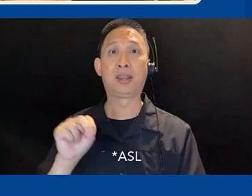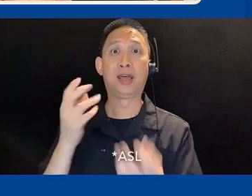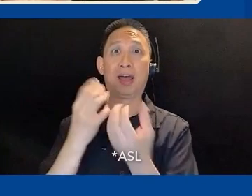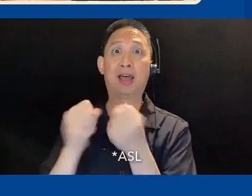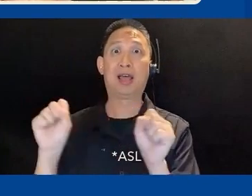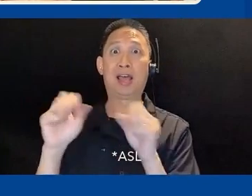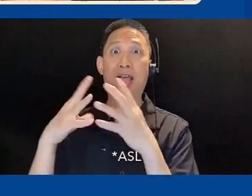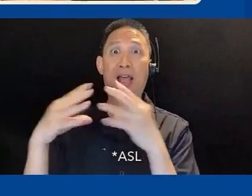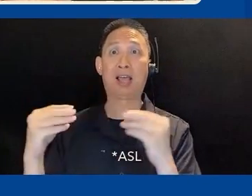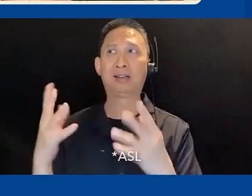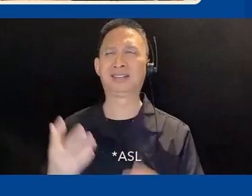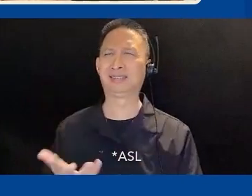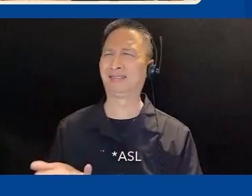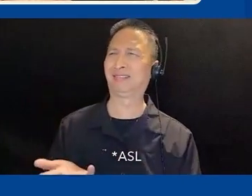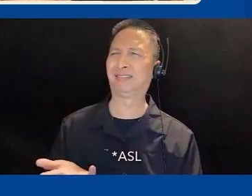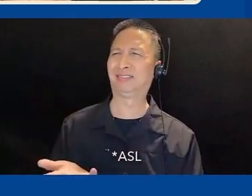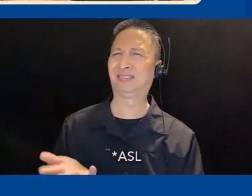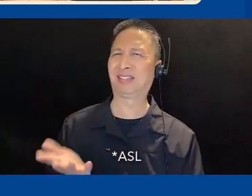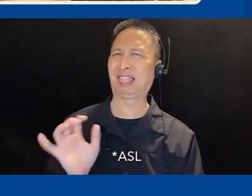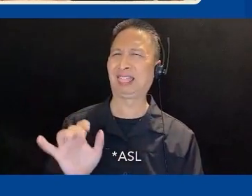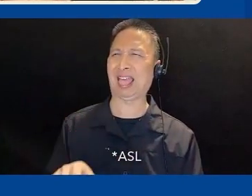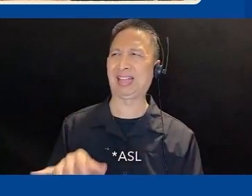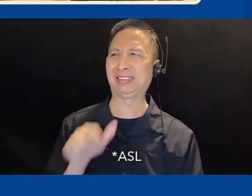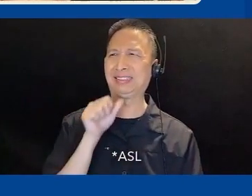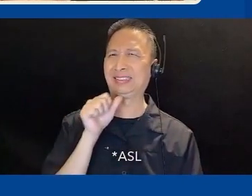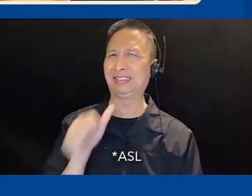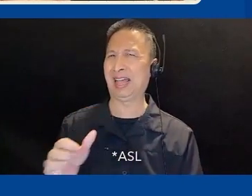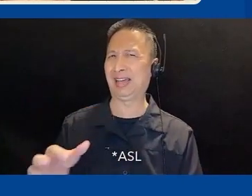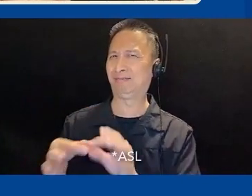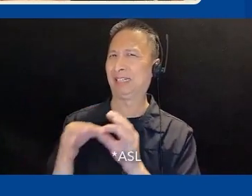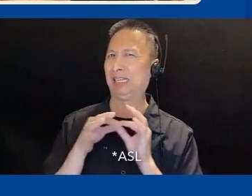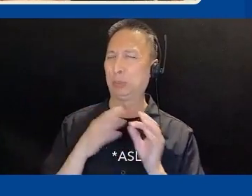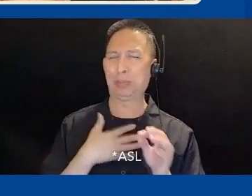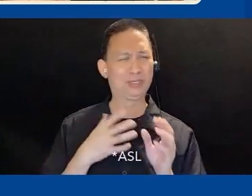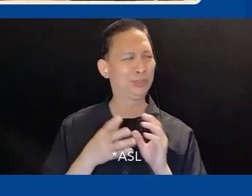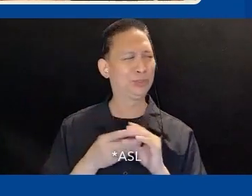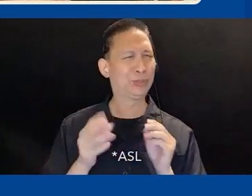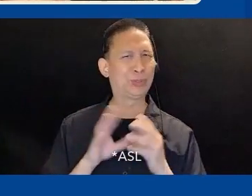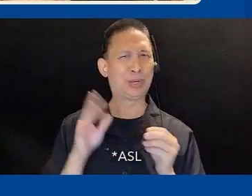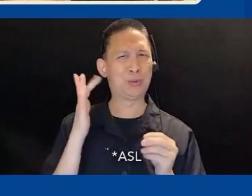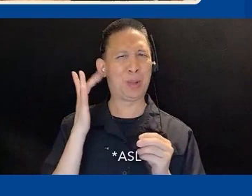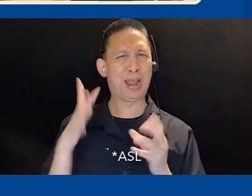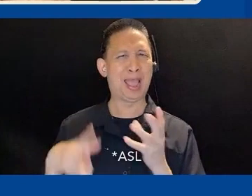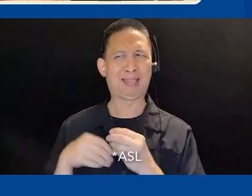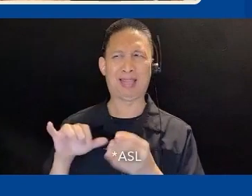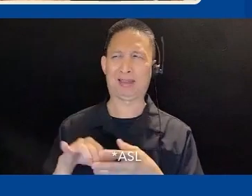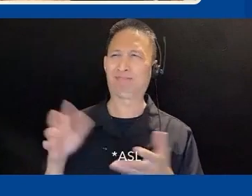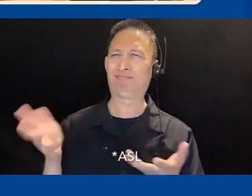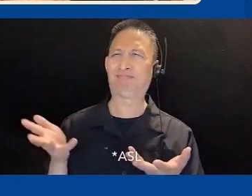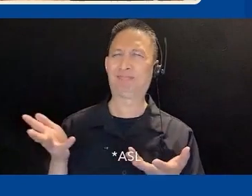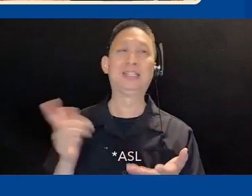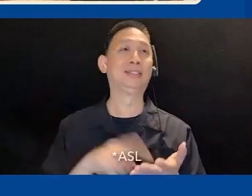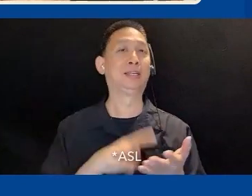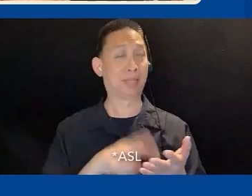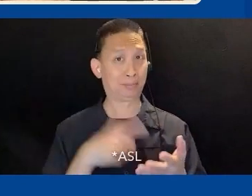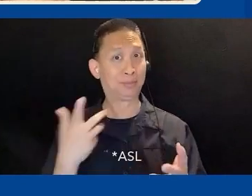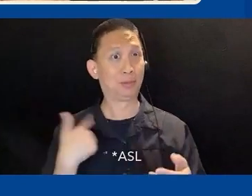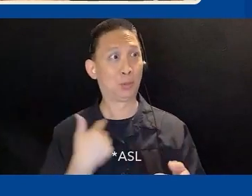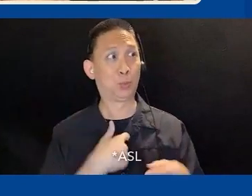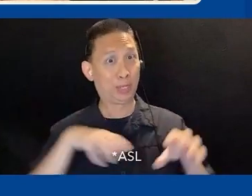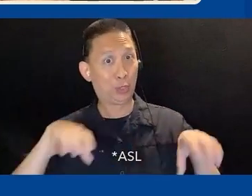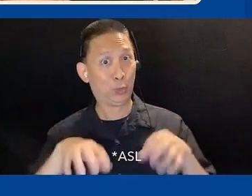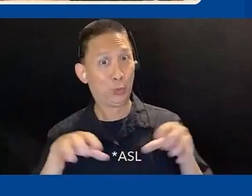isn't. And it's not something that you need to know. And so it's like all of these things to make the film digestible, to also give you